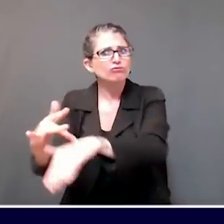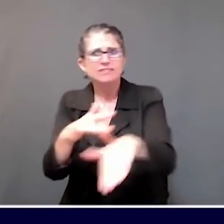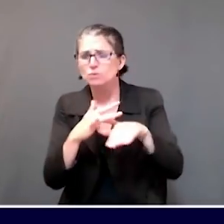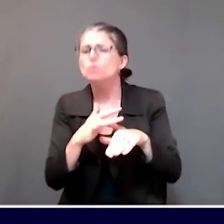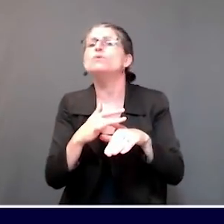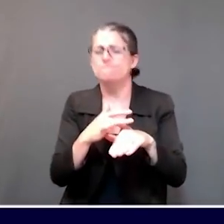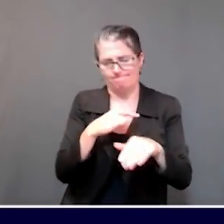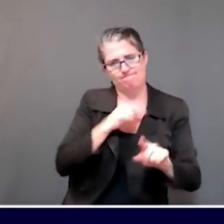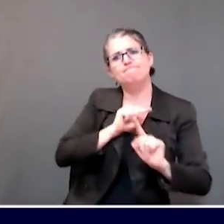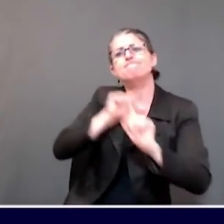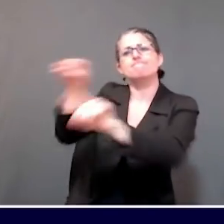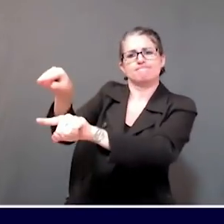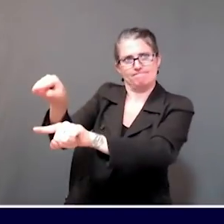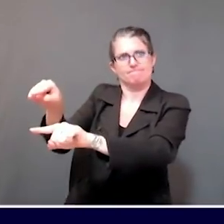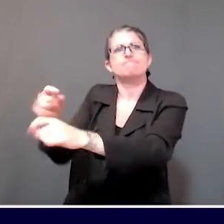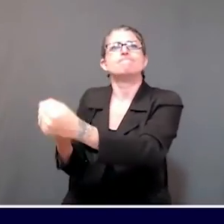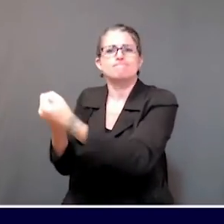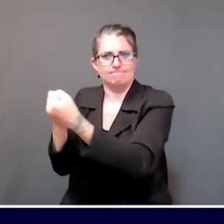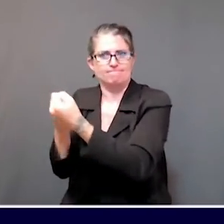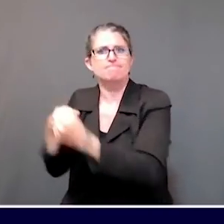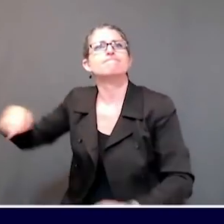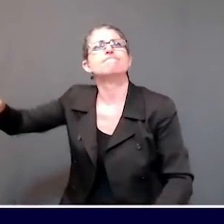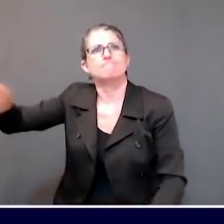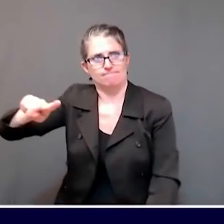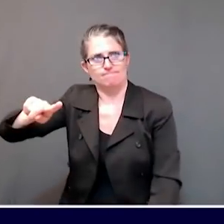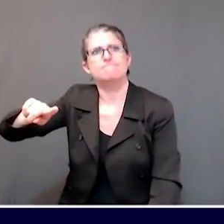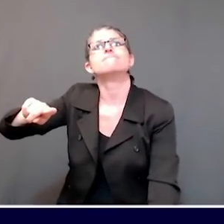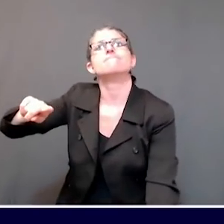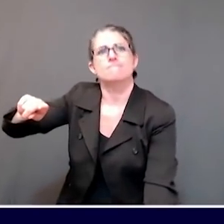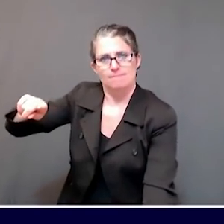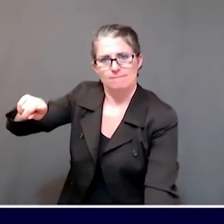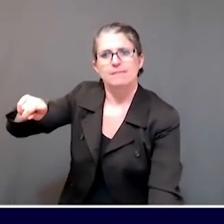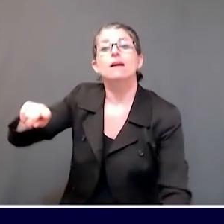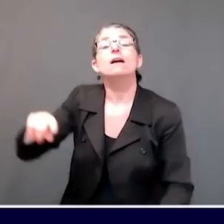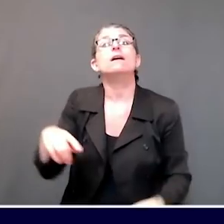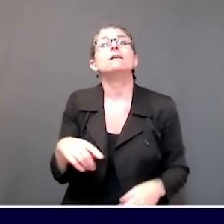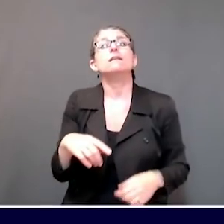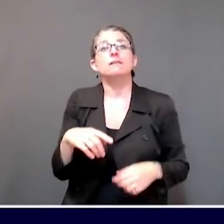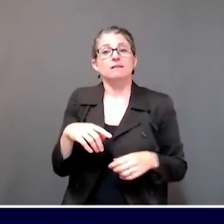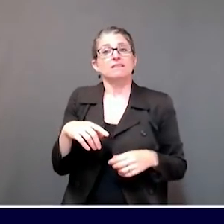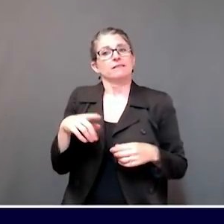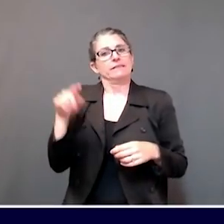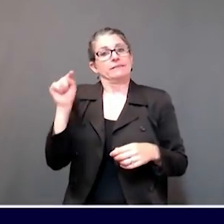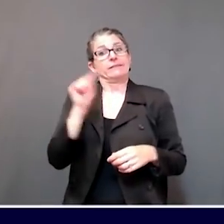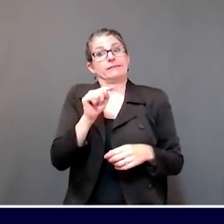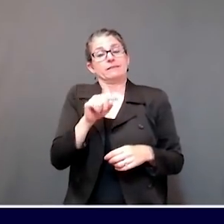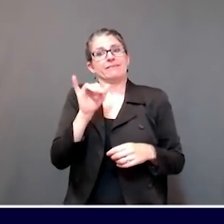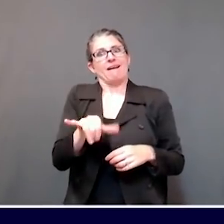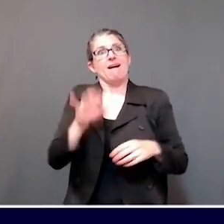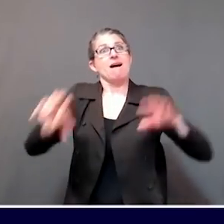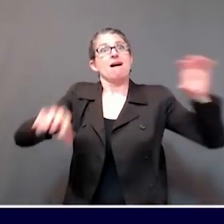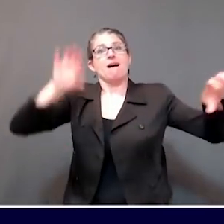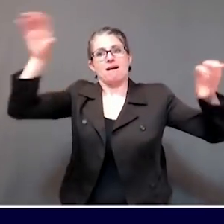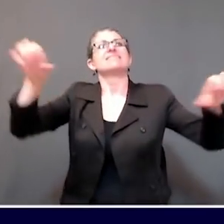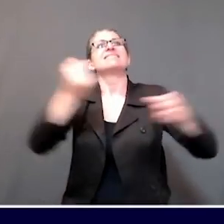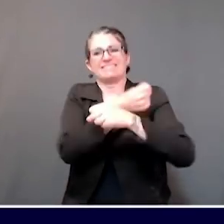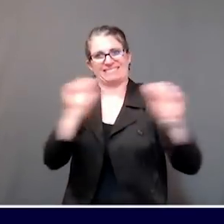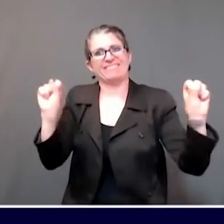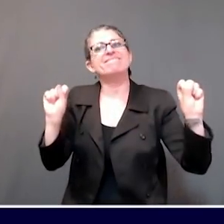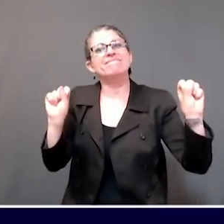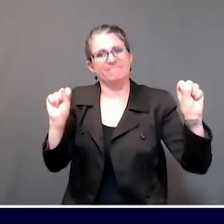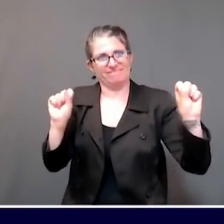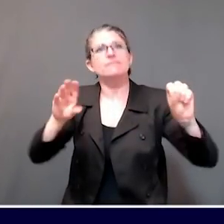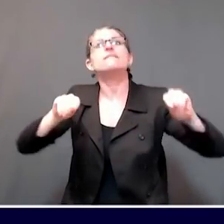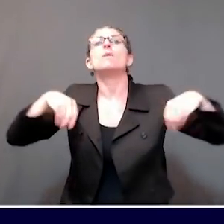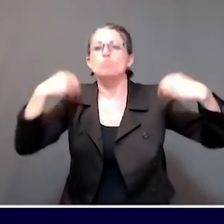Testing Laboratory, or HEATL. A federal grant will fund these sites through at least August 31st, and after that, we